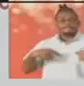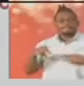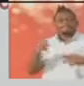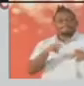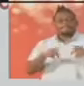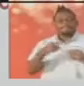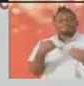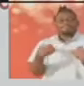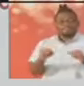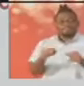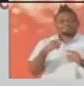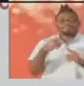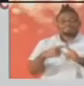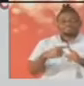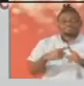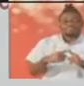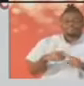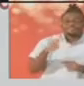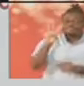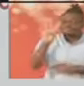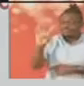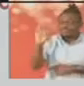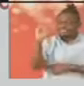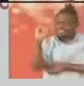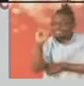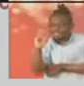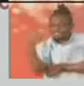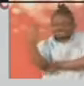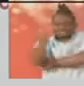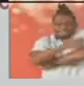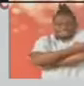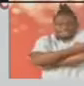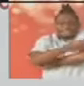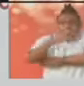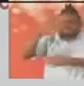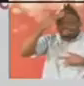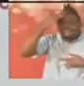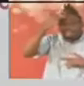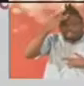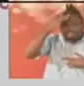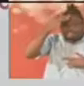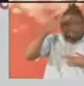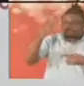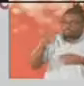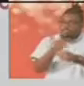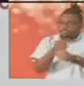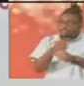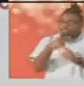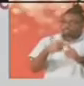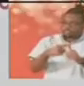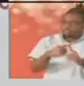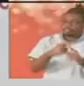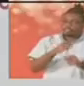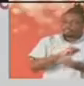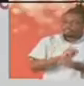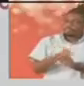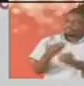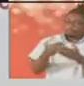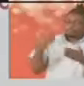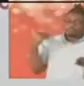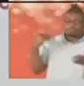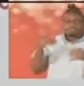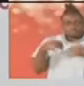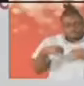days. So it's not as if we had 26 cases in February. There are persons who were positive from before, and some people do remain symptomatic for quite some